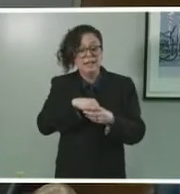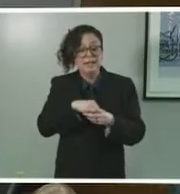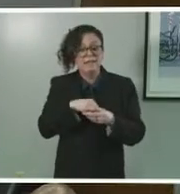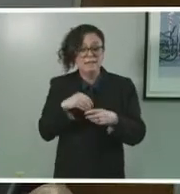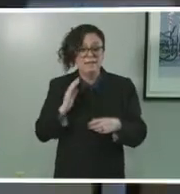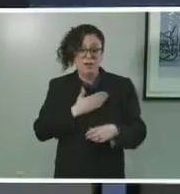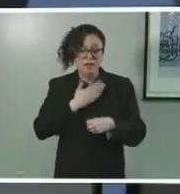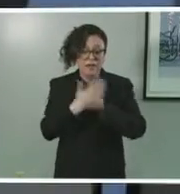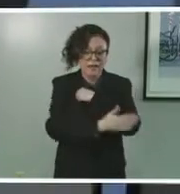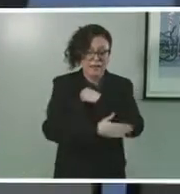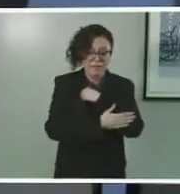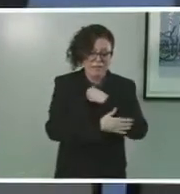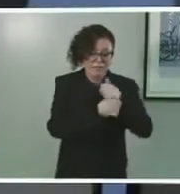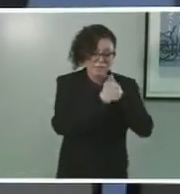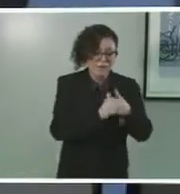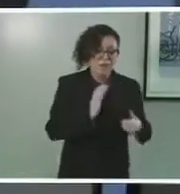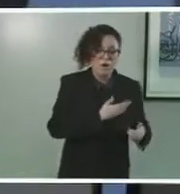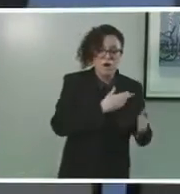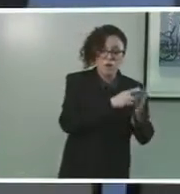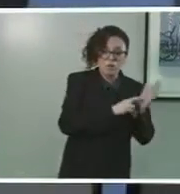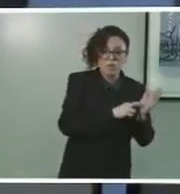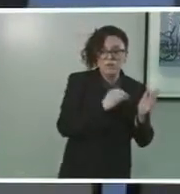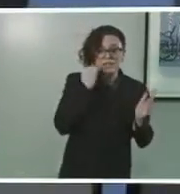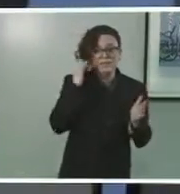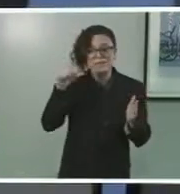they're in another county, then they follow those rules.